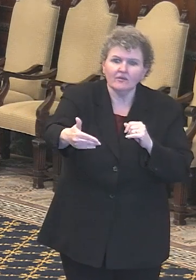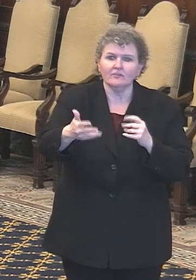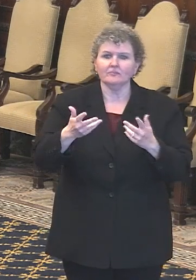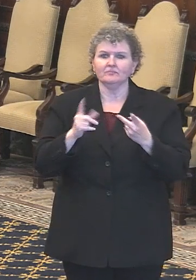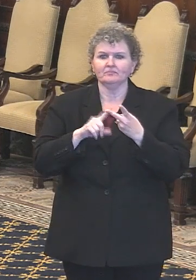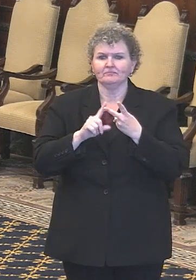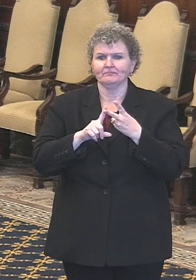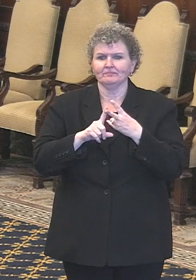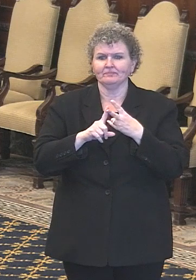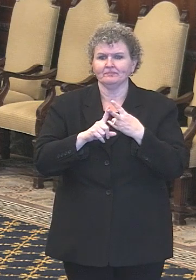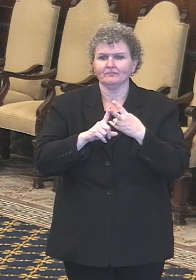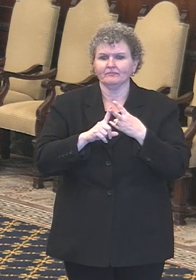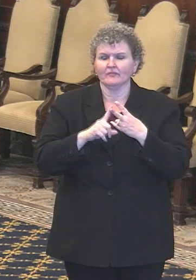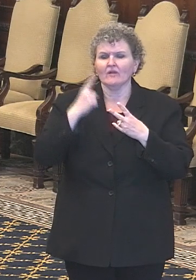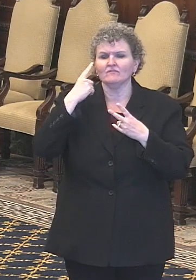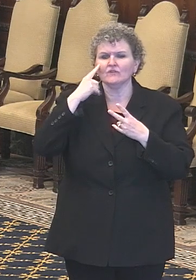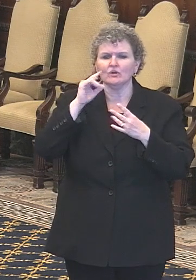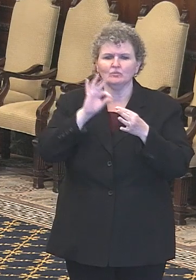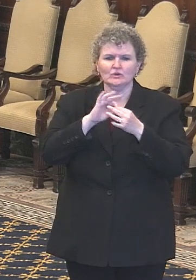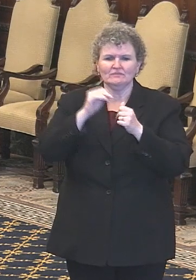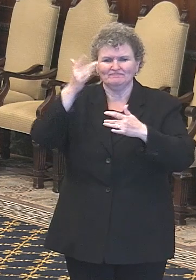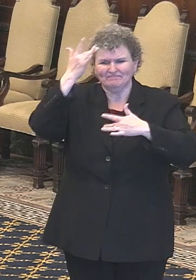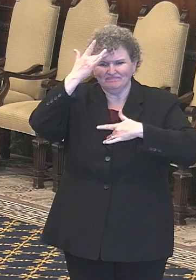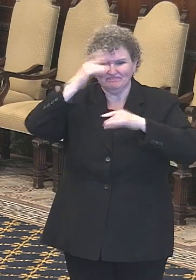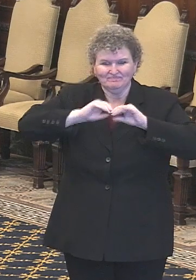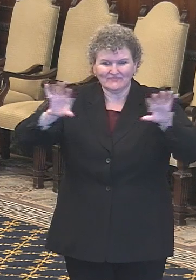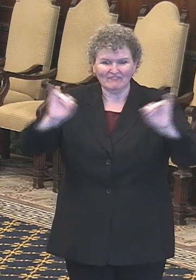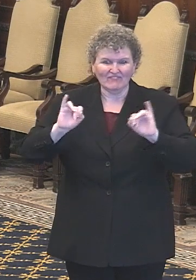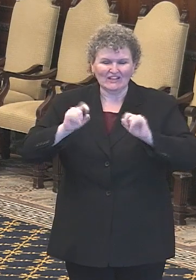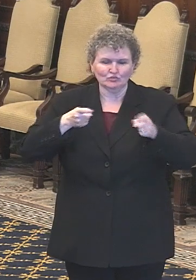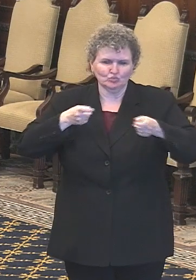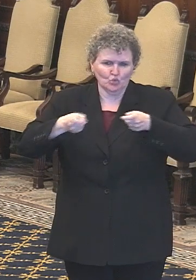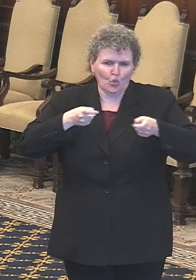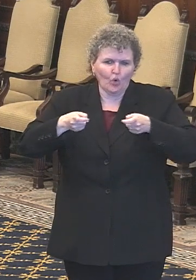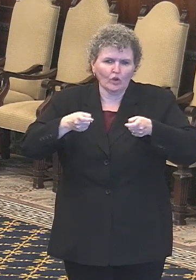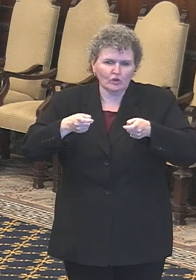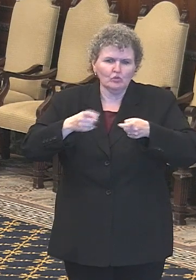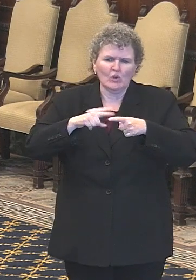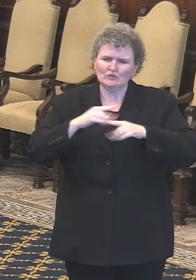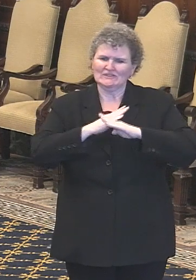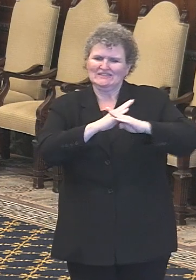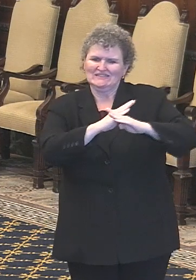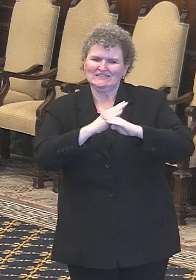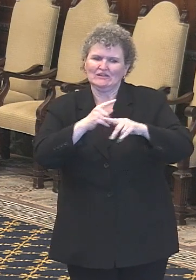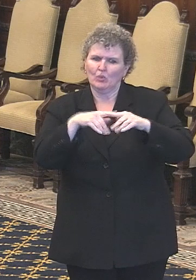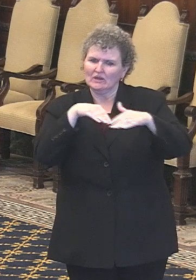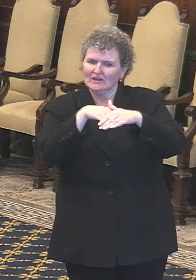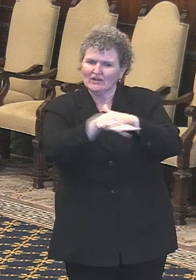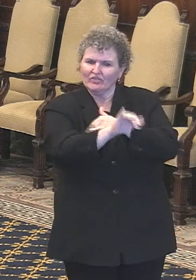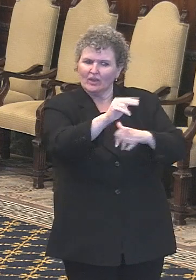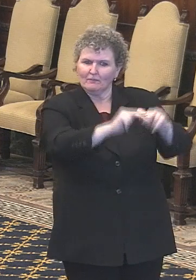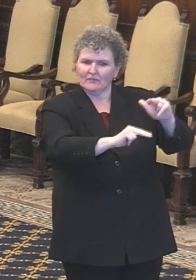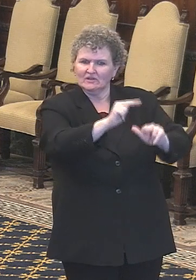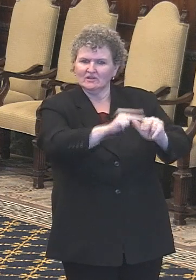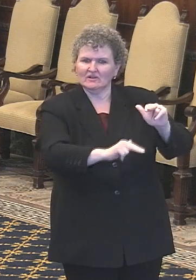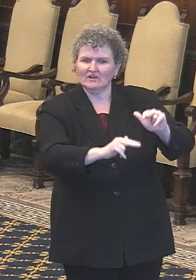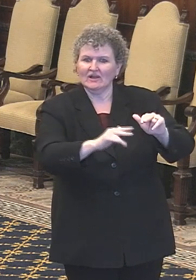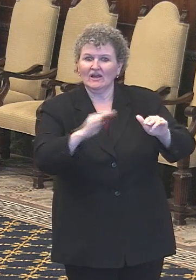got it covered. The nursing homes. Can you give me some specifics